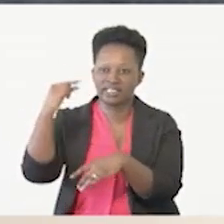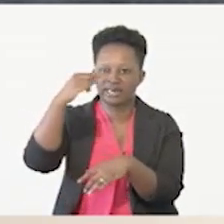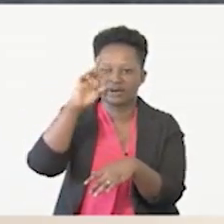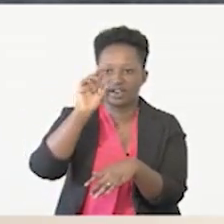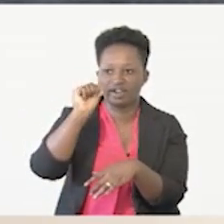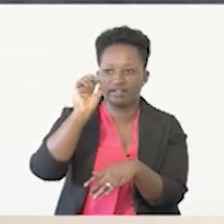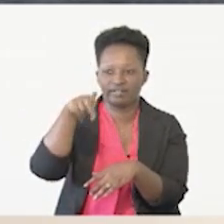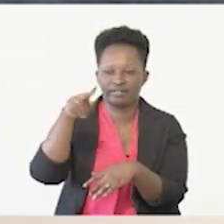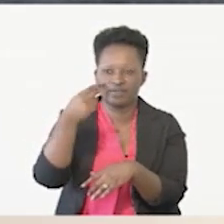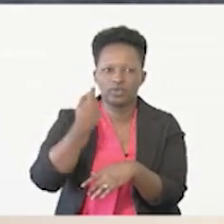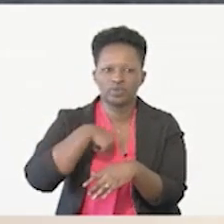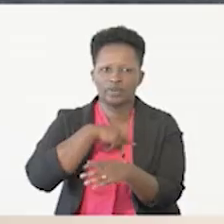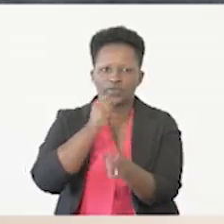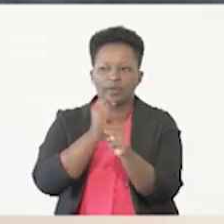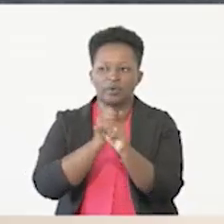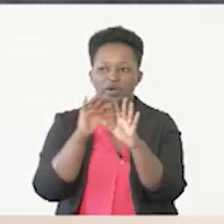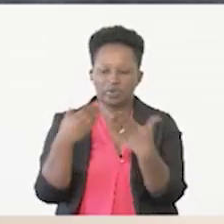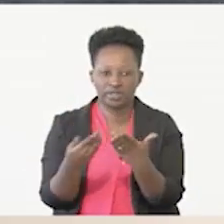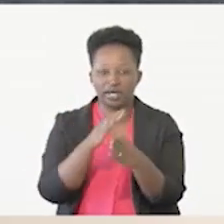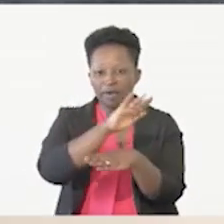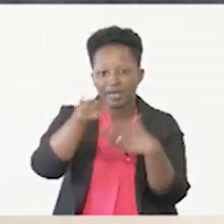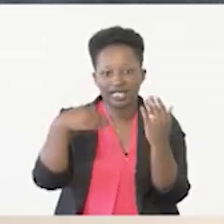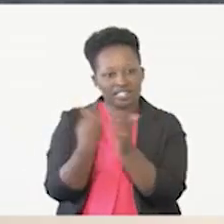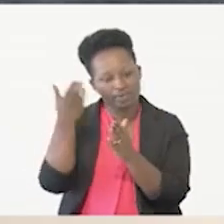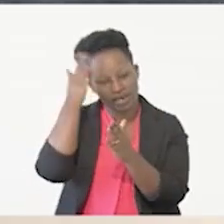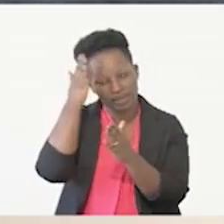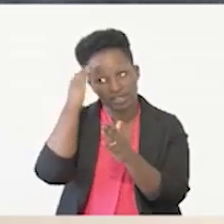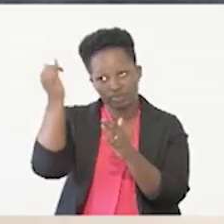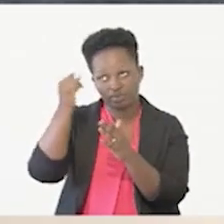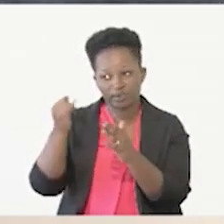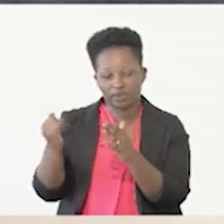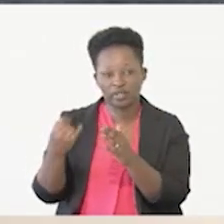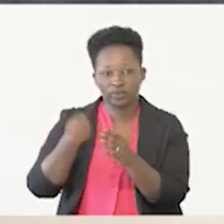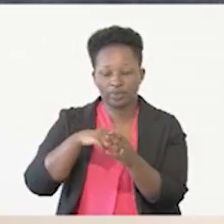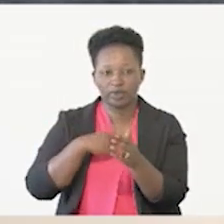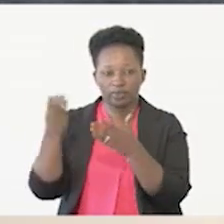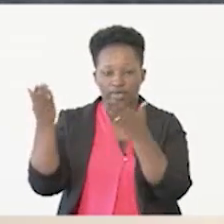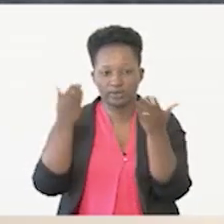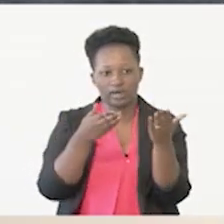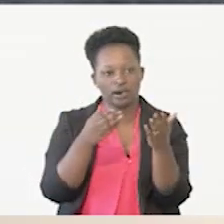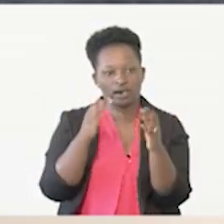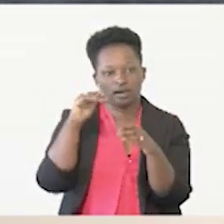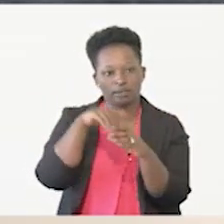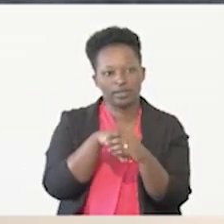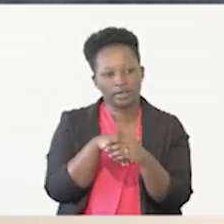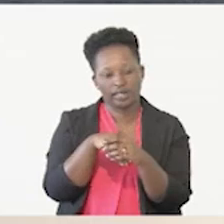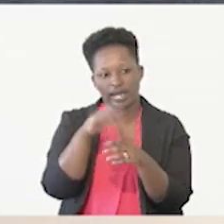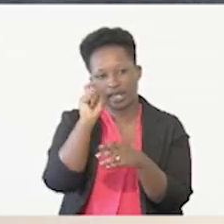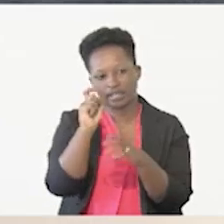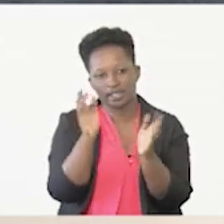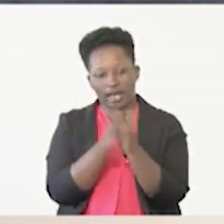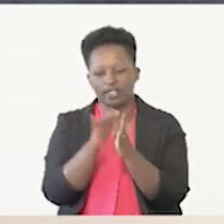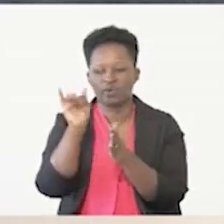now? So you all know, so on the graph we shall plot these ones in terms of x